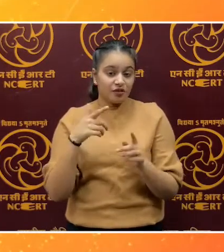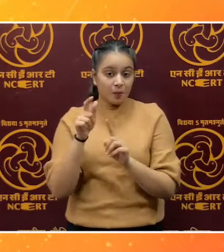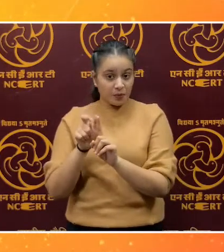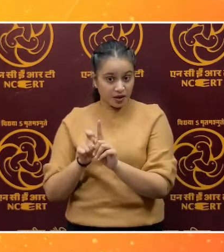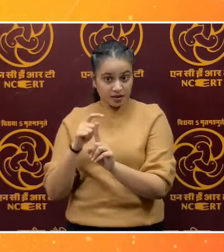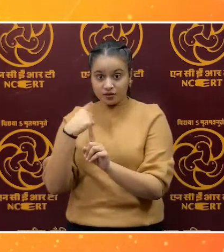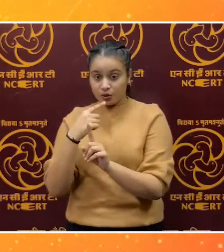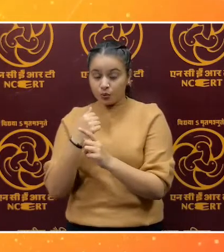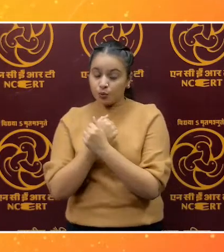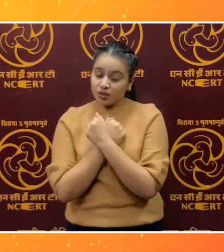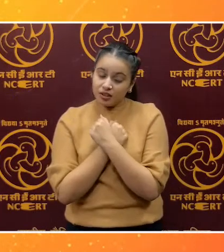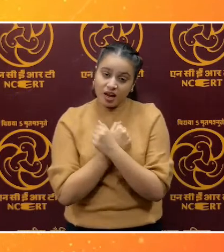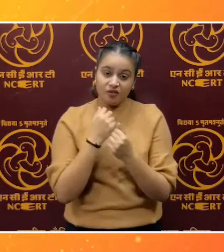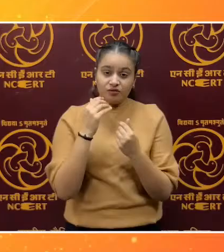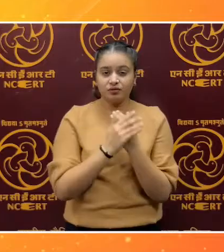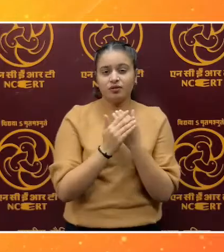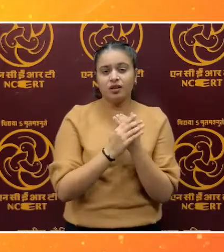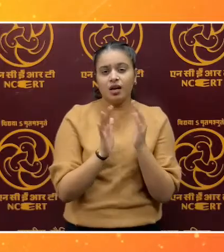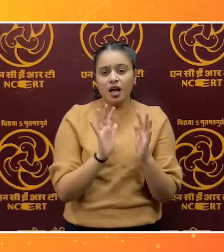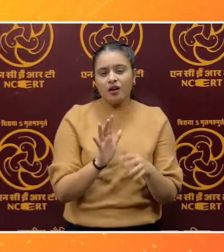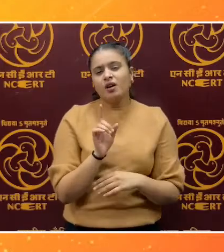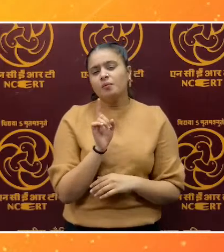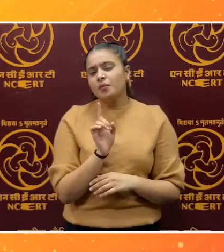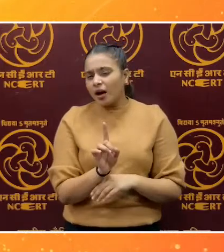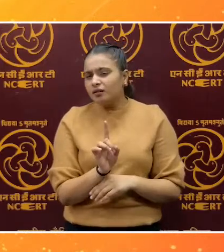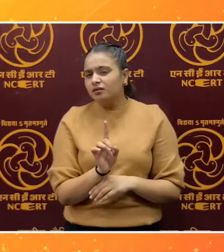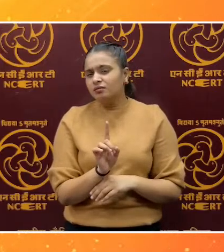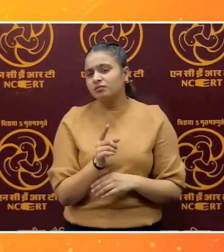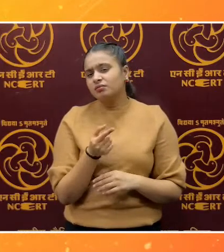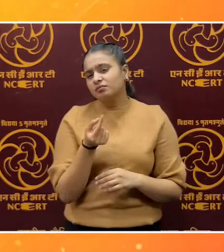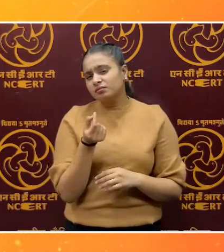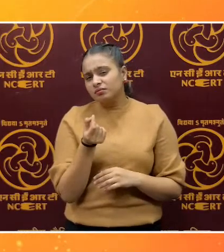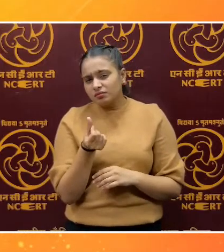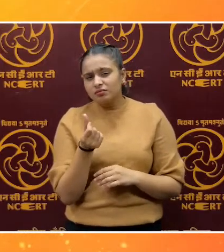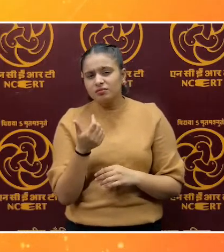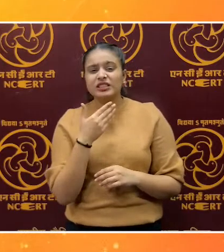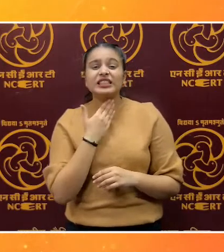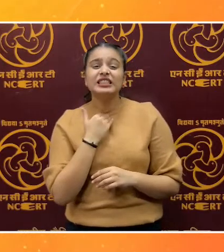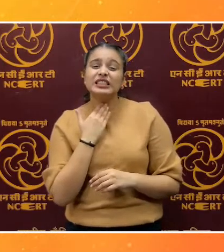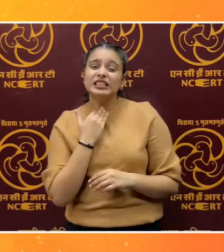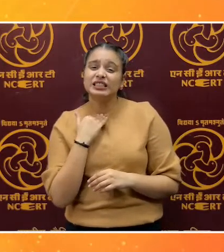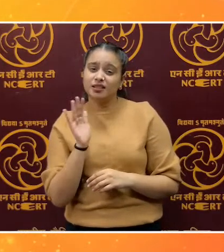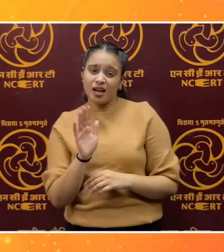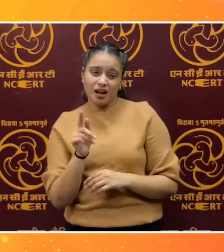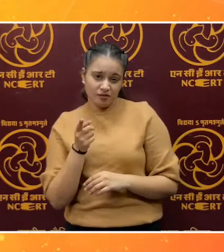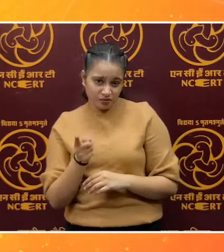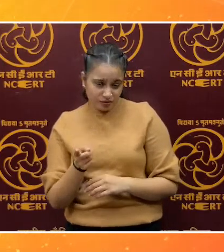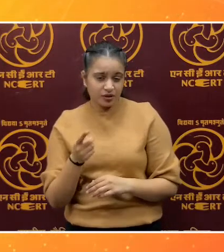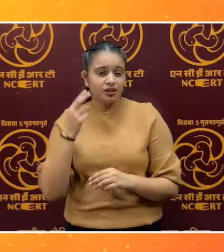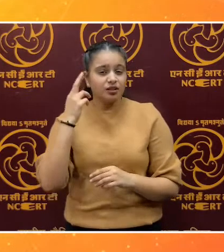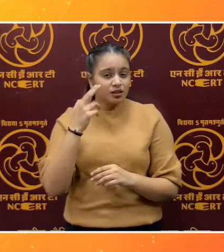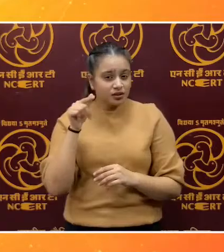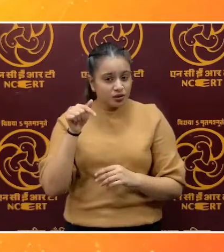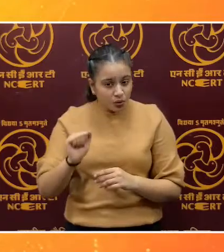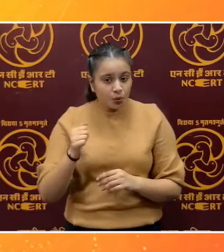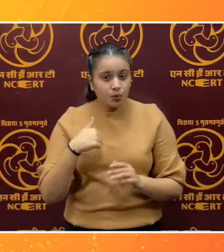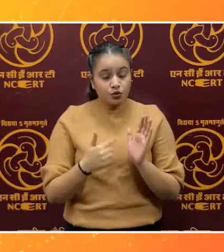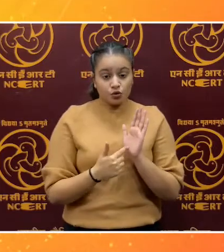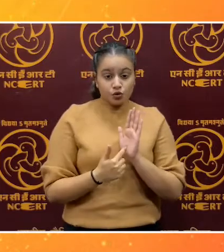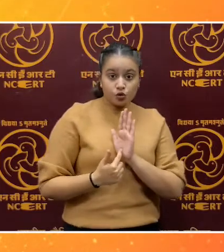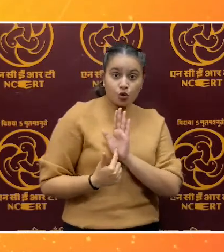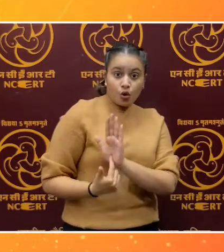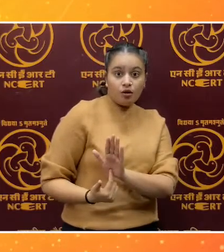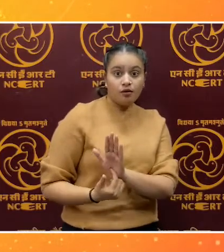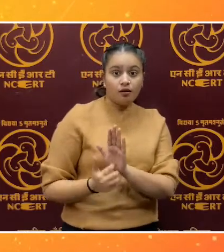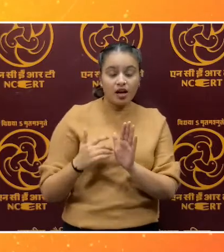though he loved his parrot, but there was a kind of greed which men have. They want to boast of themselves,